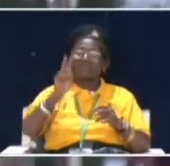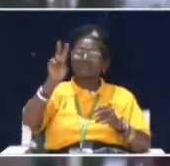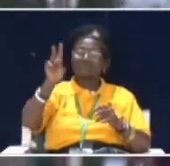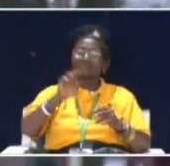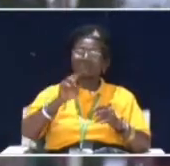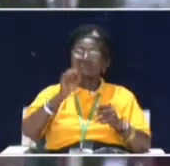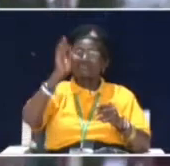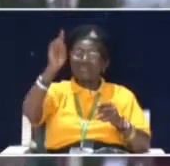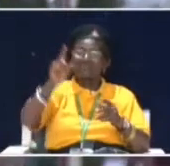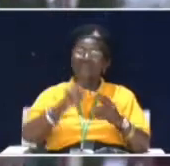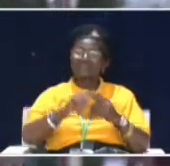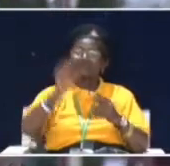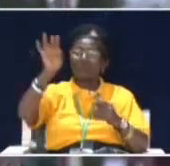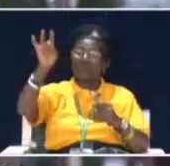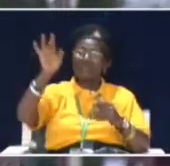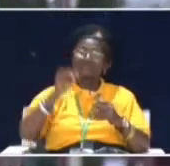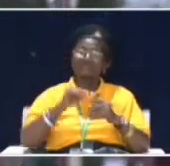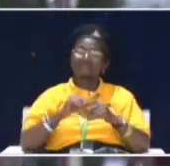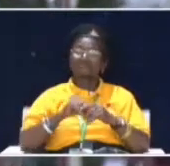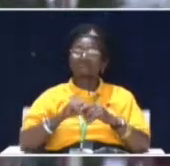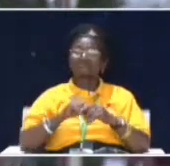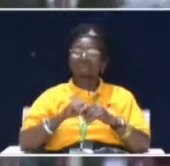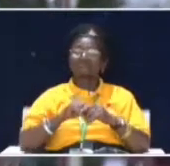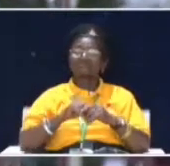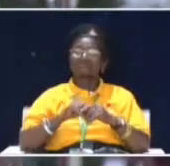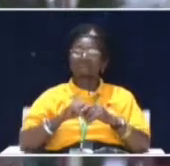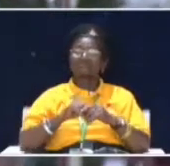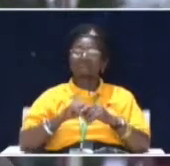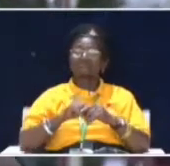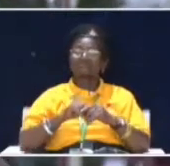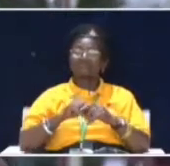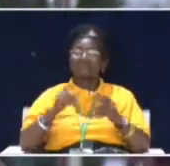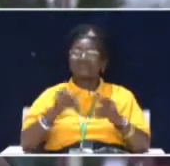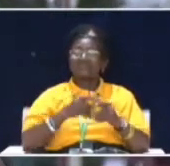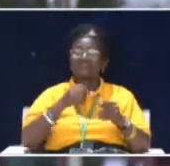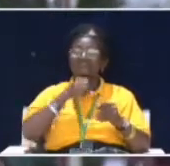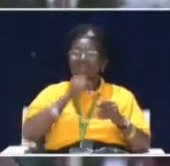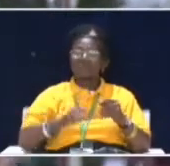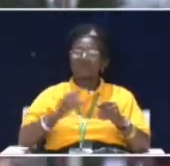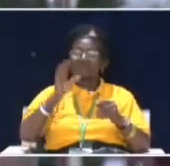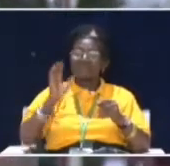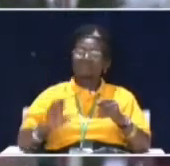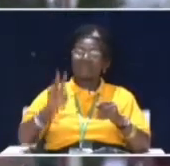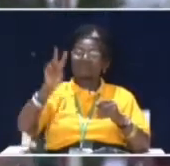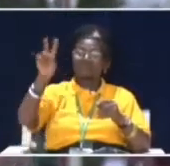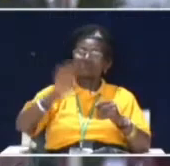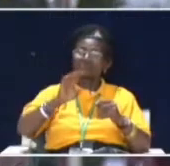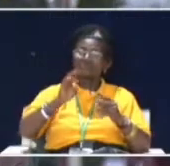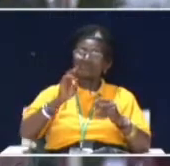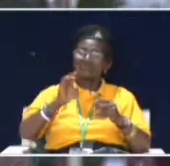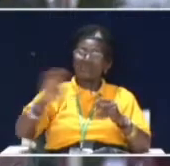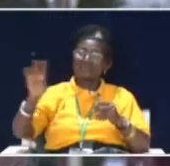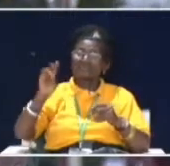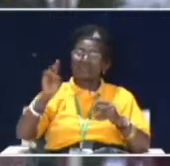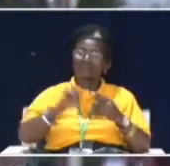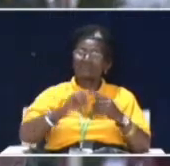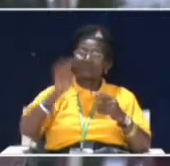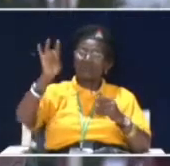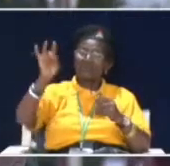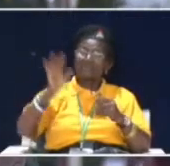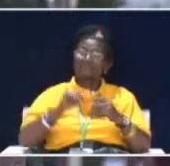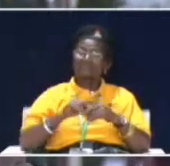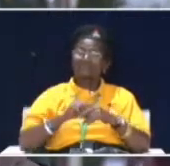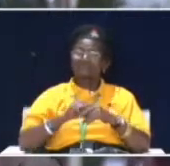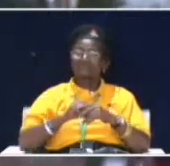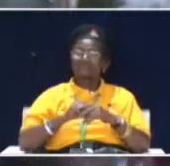1 Samuel 2:7-8. Samuel kini ori keji ese keje si kejo. 1 Samuel 2:7-8. Samuel kini ori keji ese keje